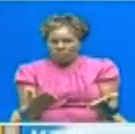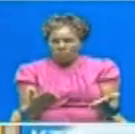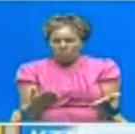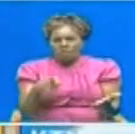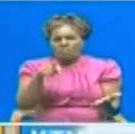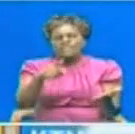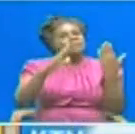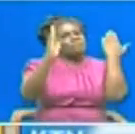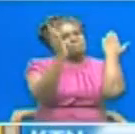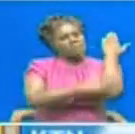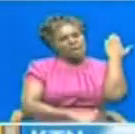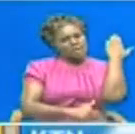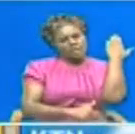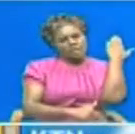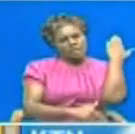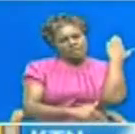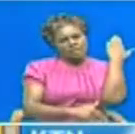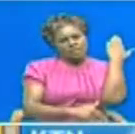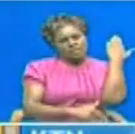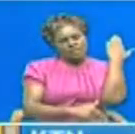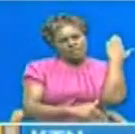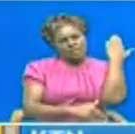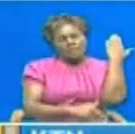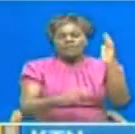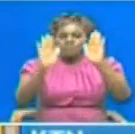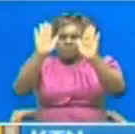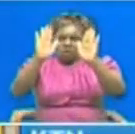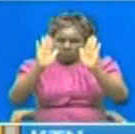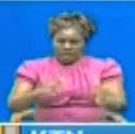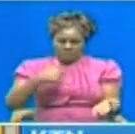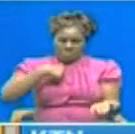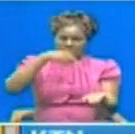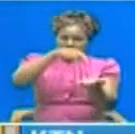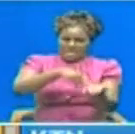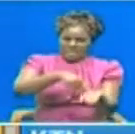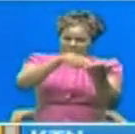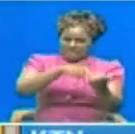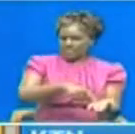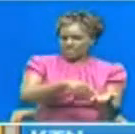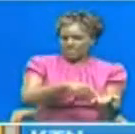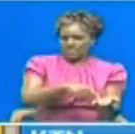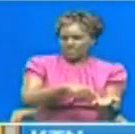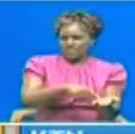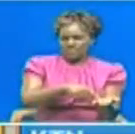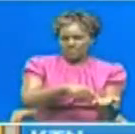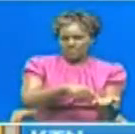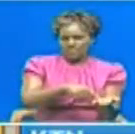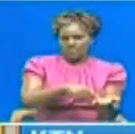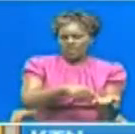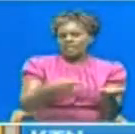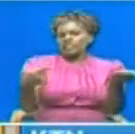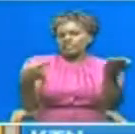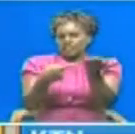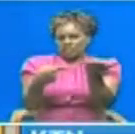wanting. And for the record, it is important that I emphasize that the